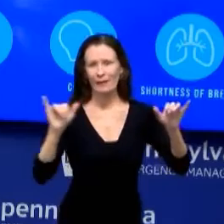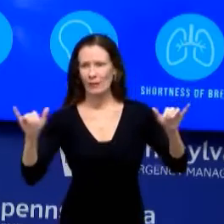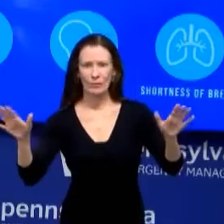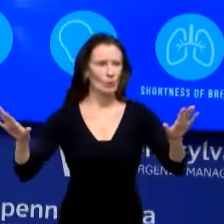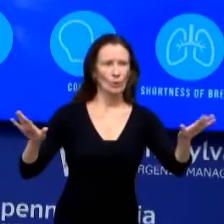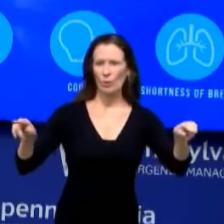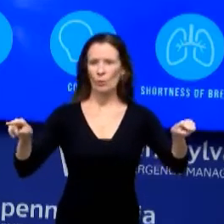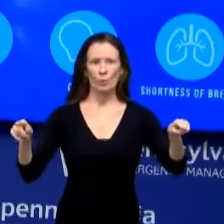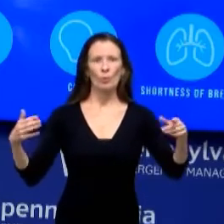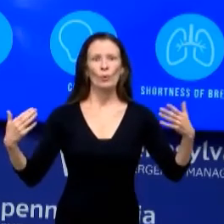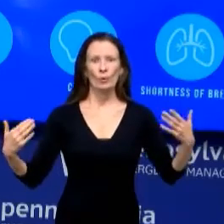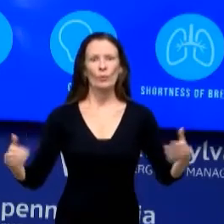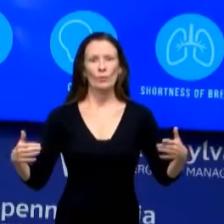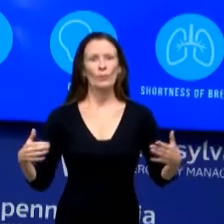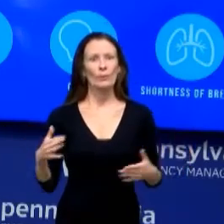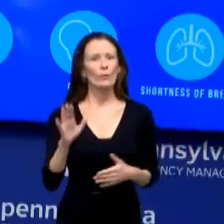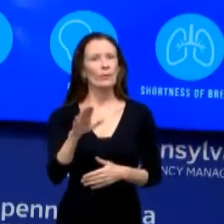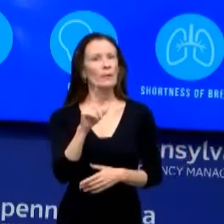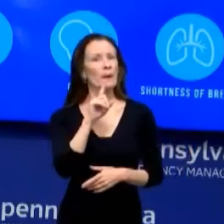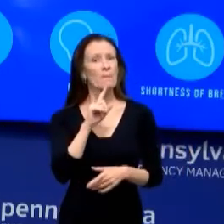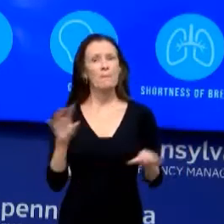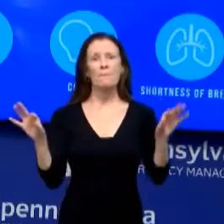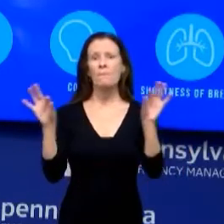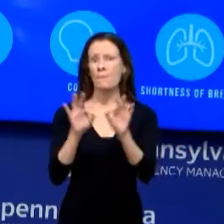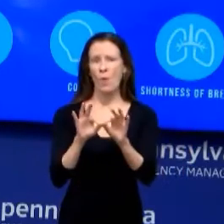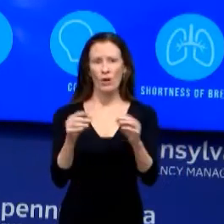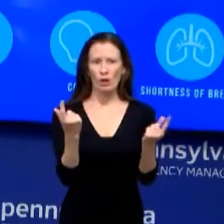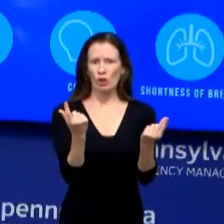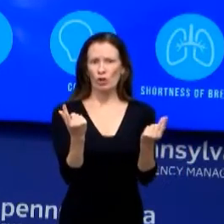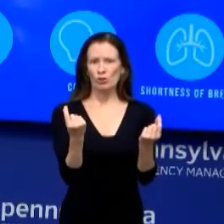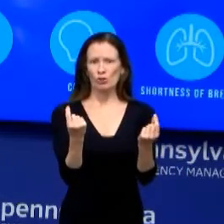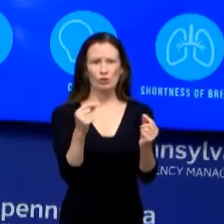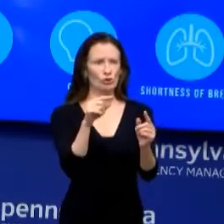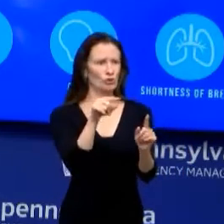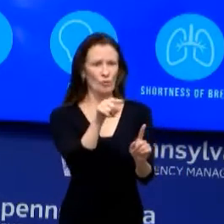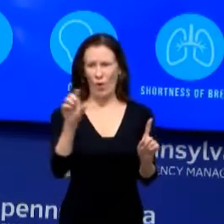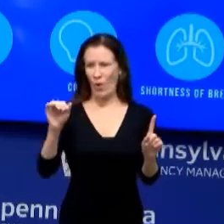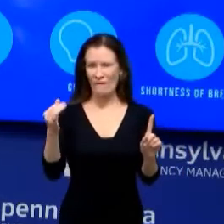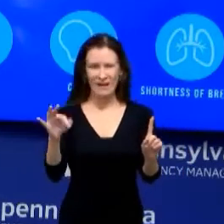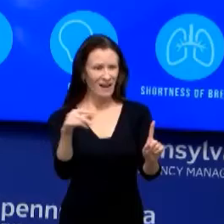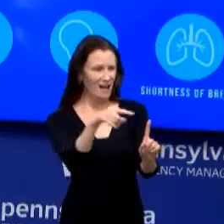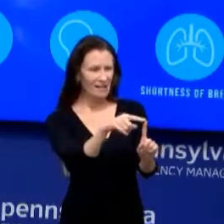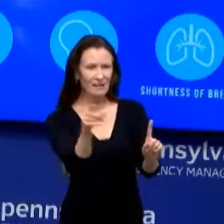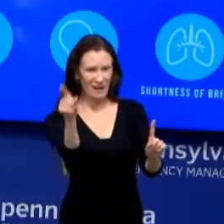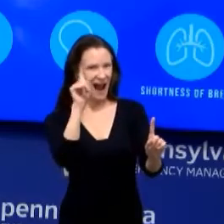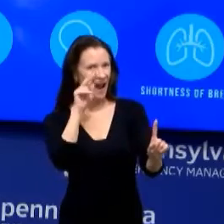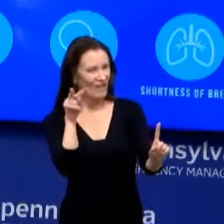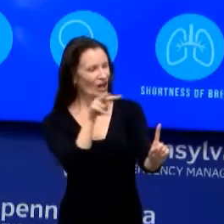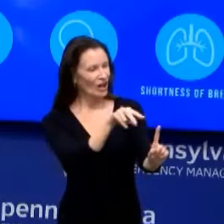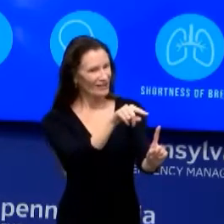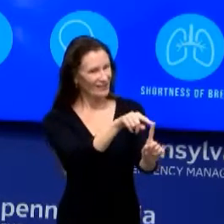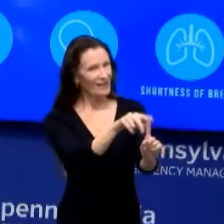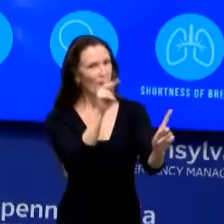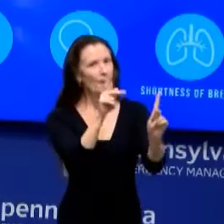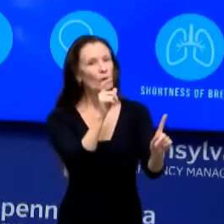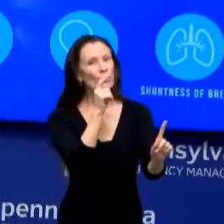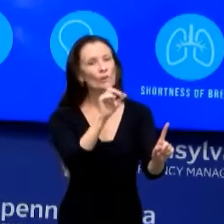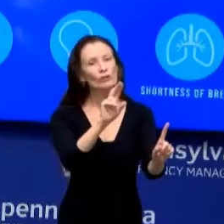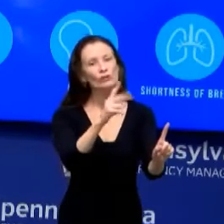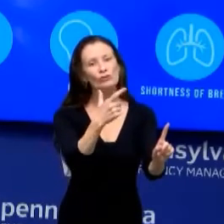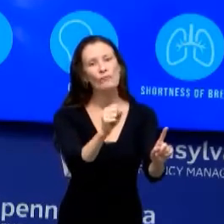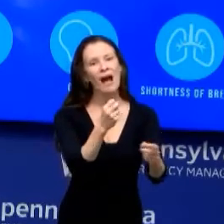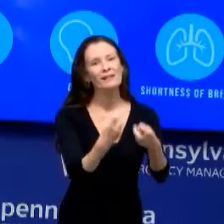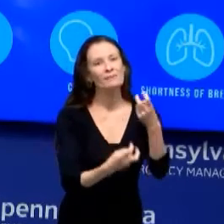help is available. Drug and alcohol treatment providers are open and available during